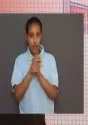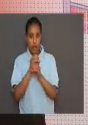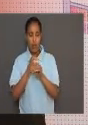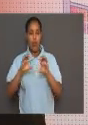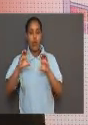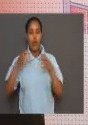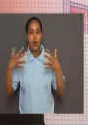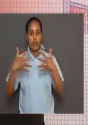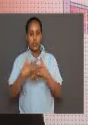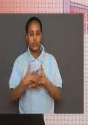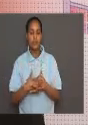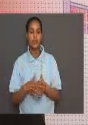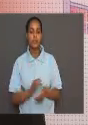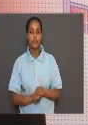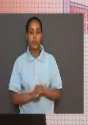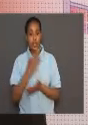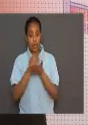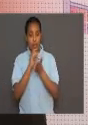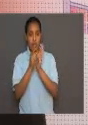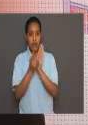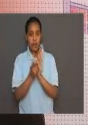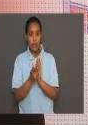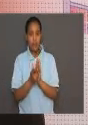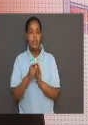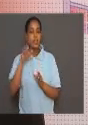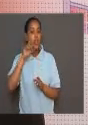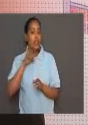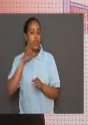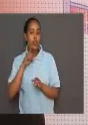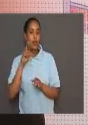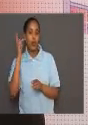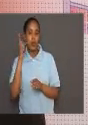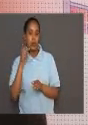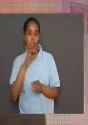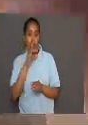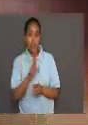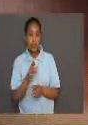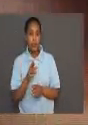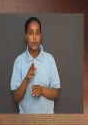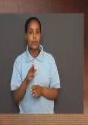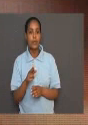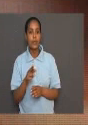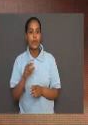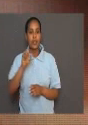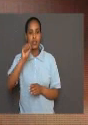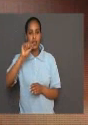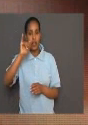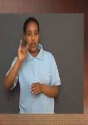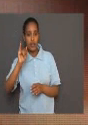compounds. Some examples of synthetic polymers are